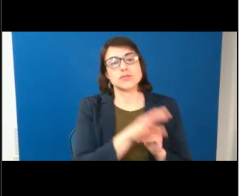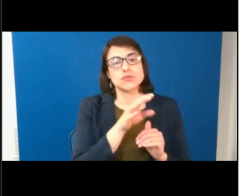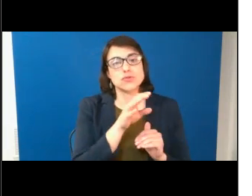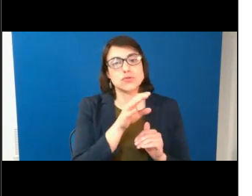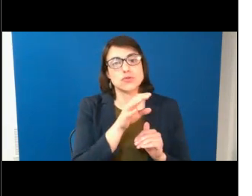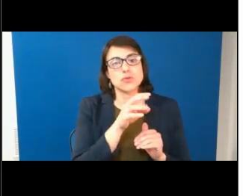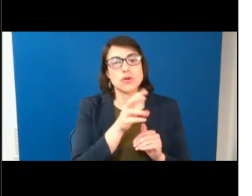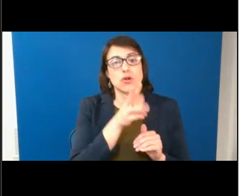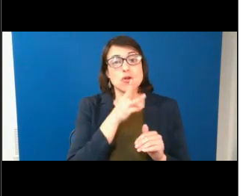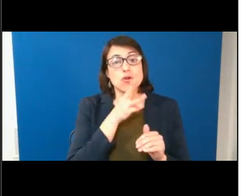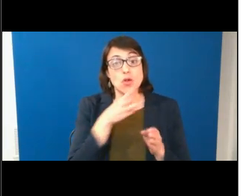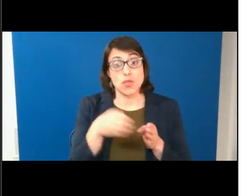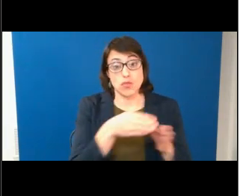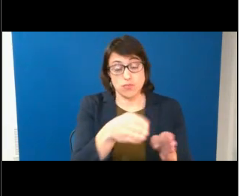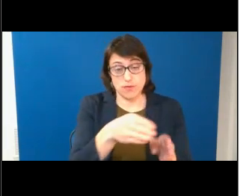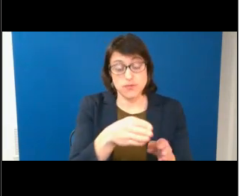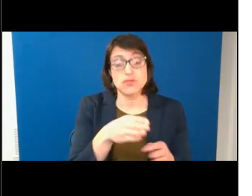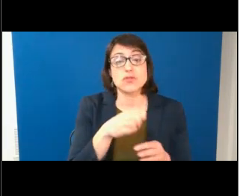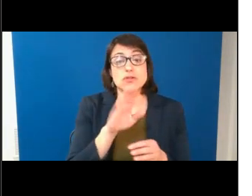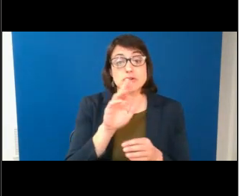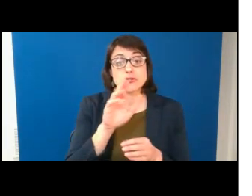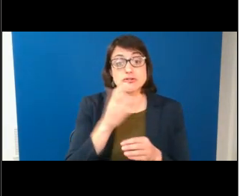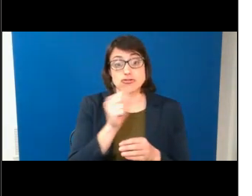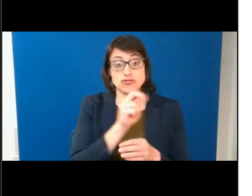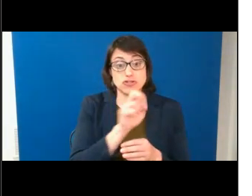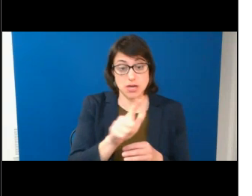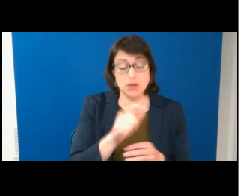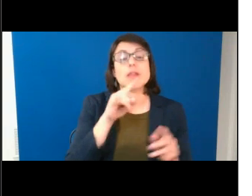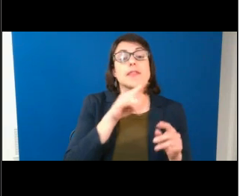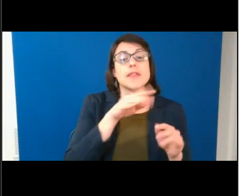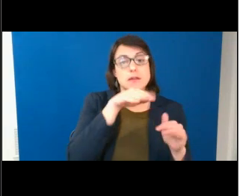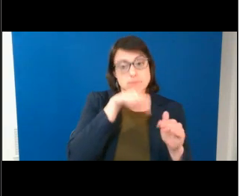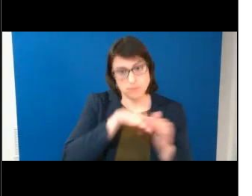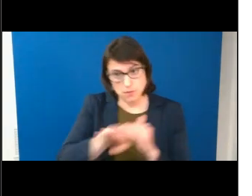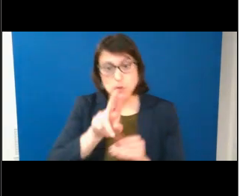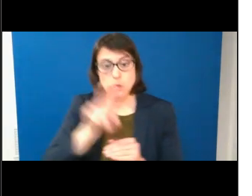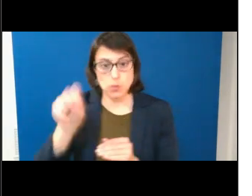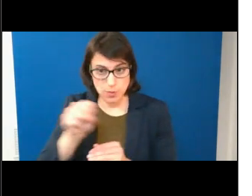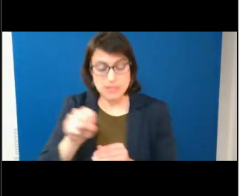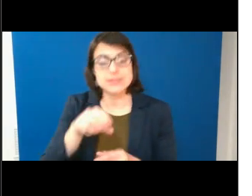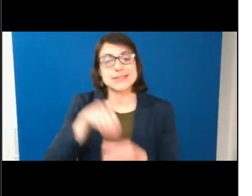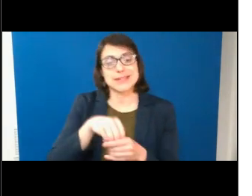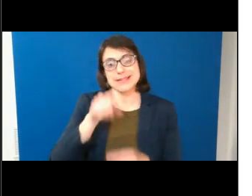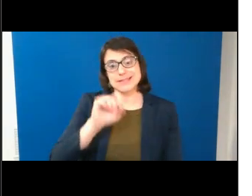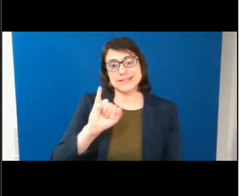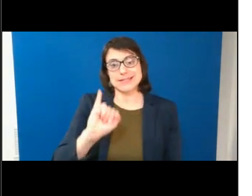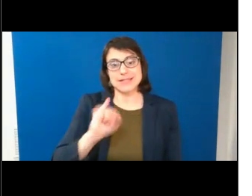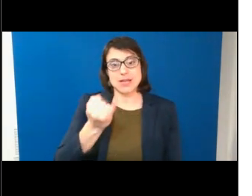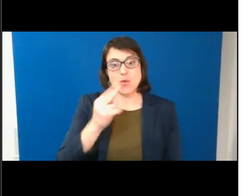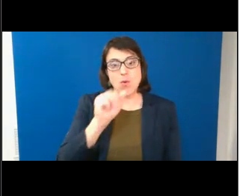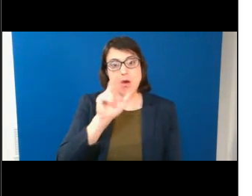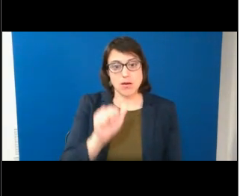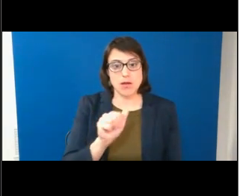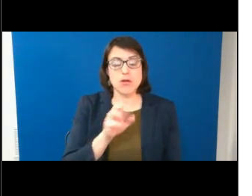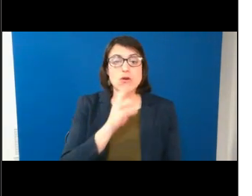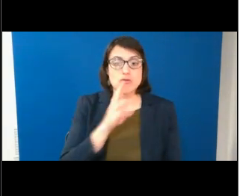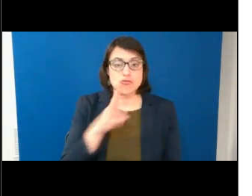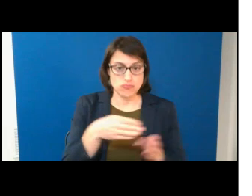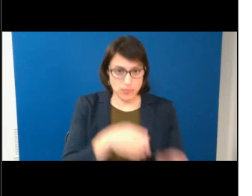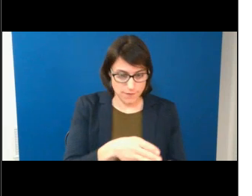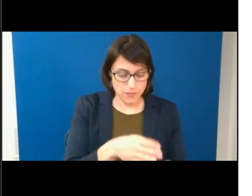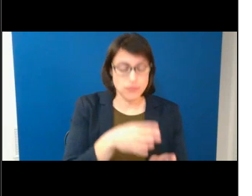at the Tijuana River Valley and the Reserve. The watershed does encompass portions of the unceded lands of the